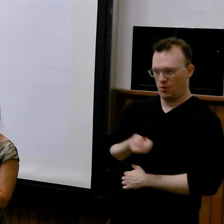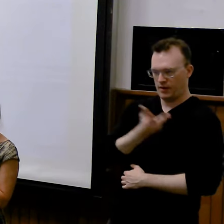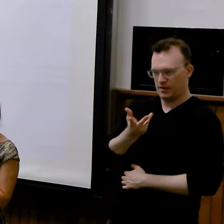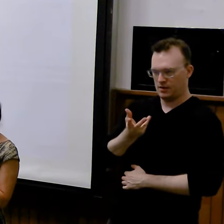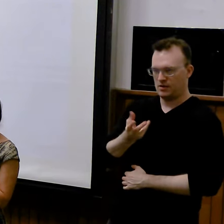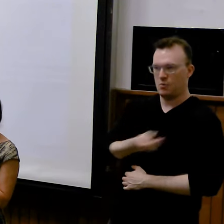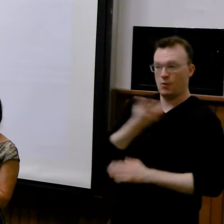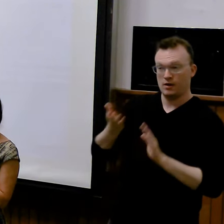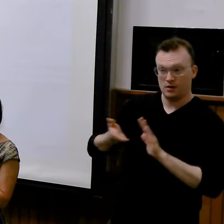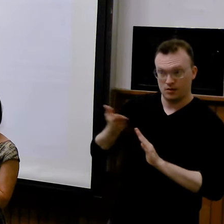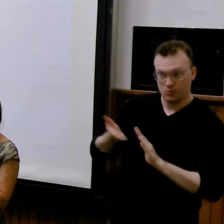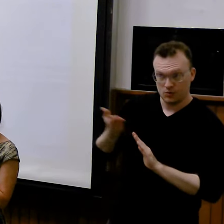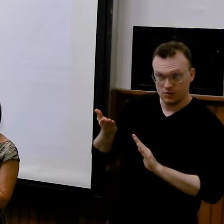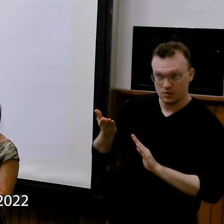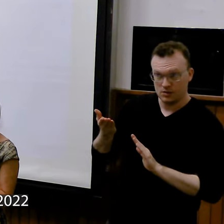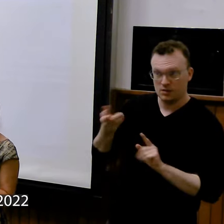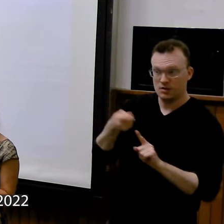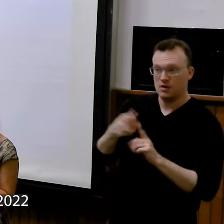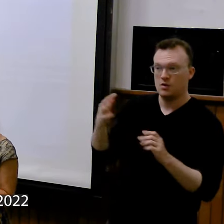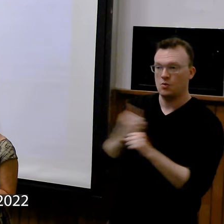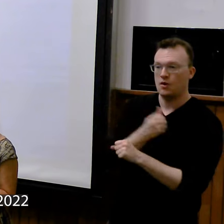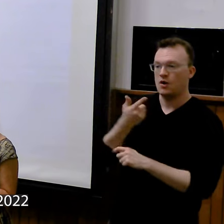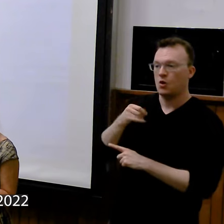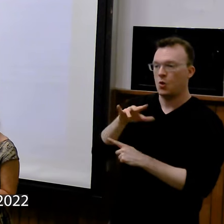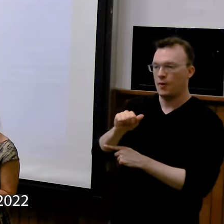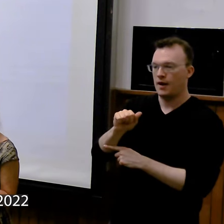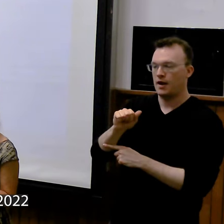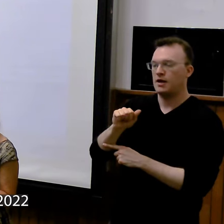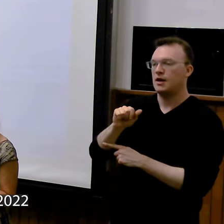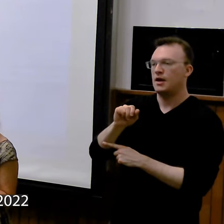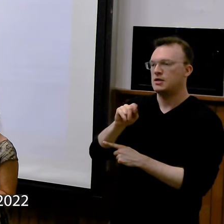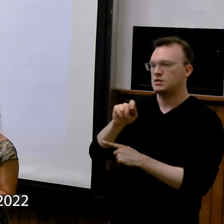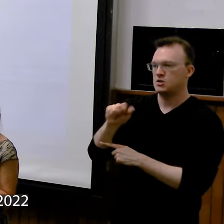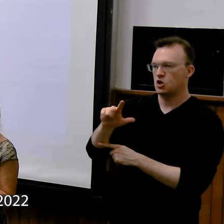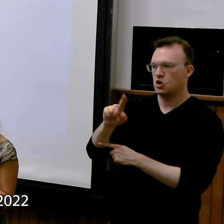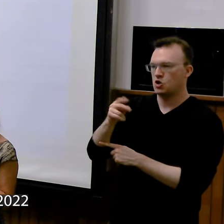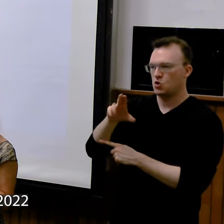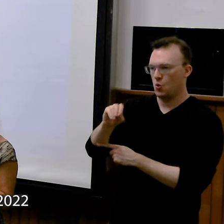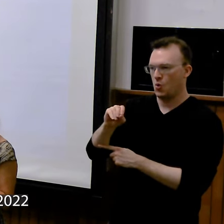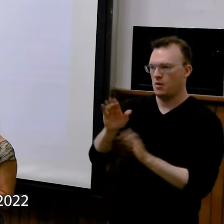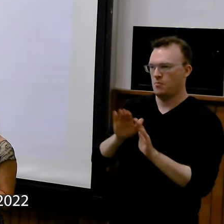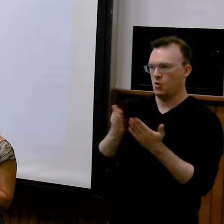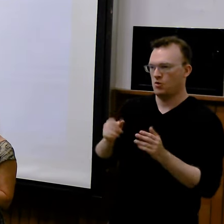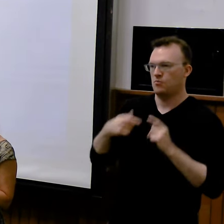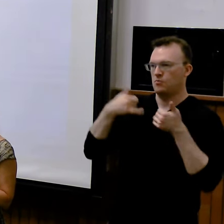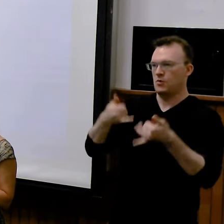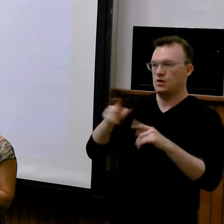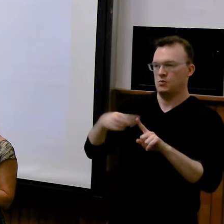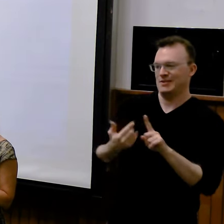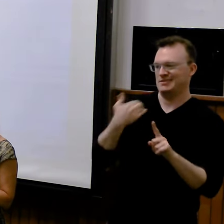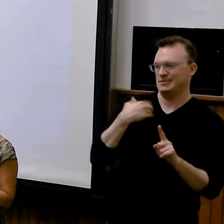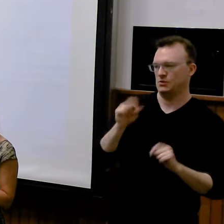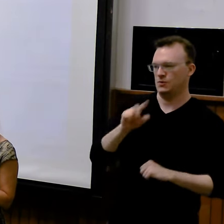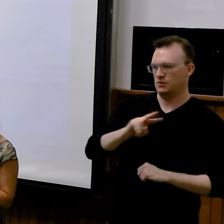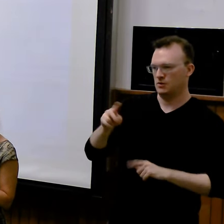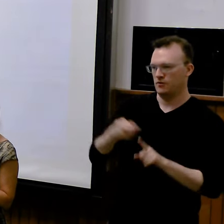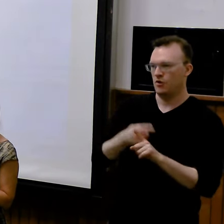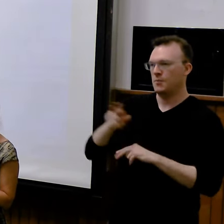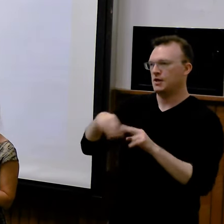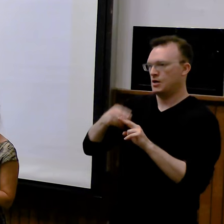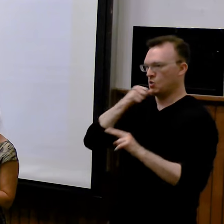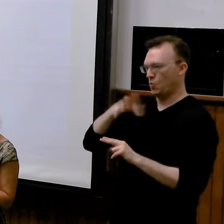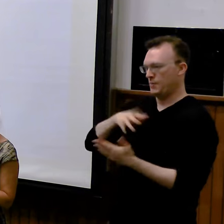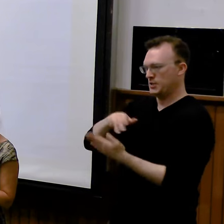Poetic Operations won the Gloria Anzaldúa Book Prize in 2022 from the National Women's